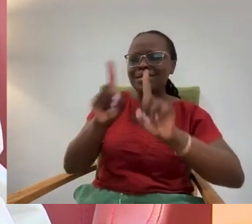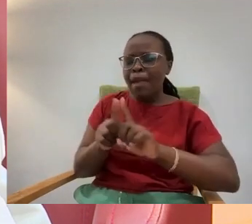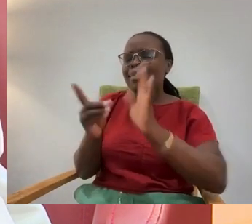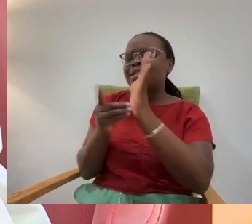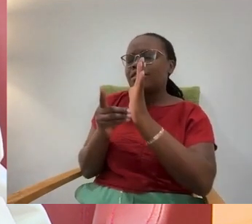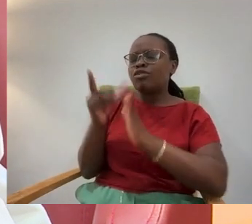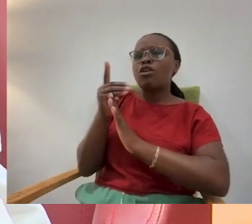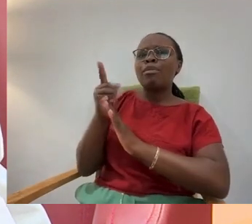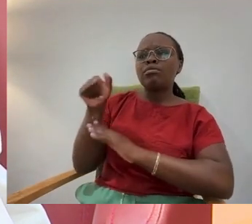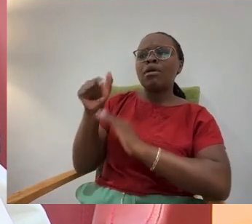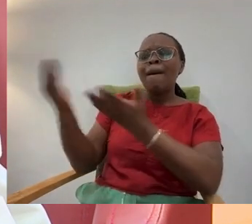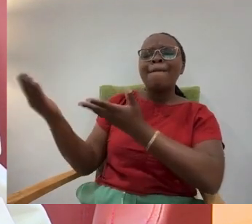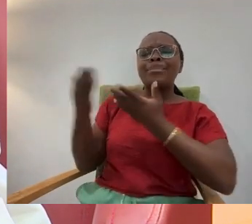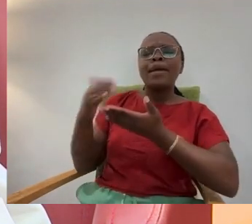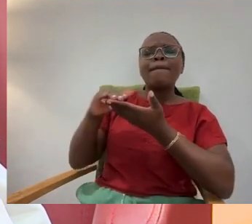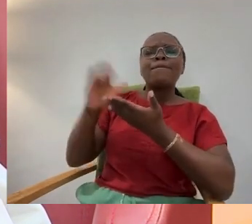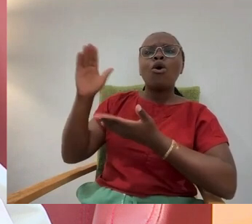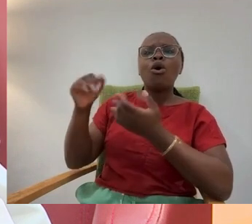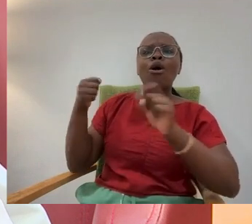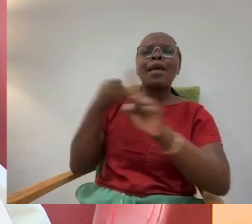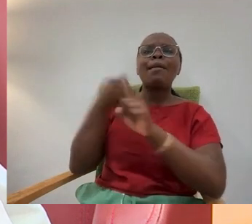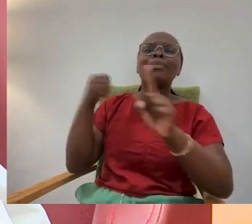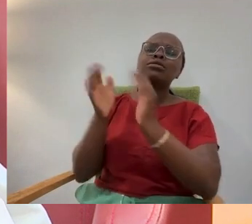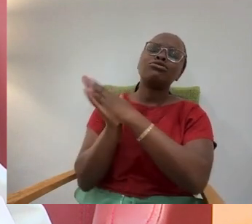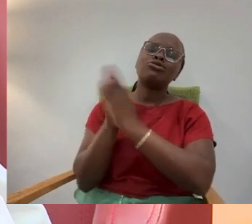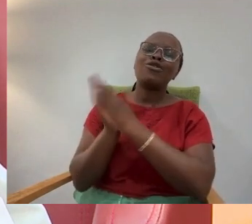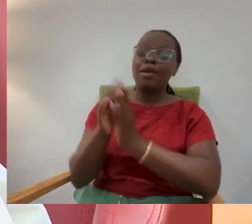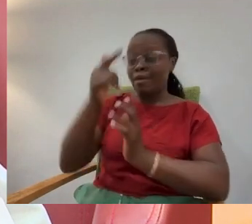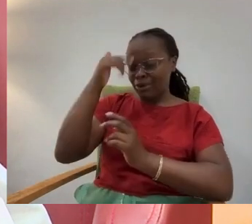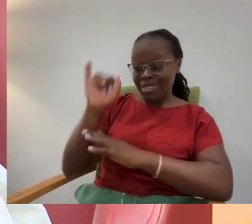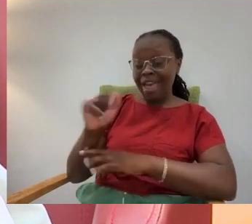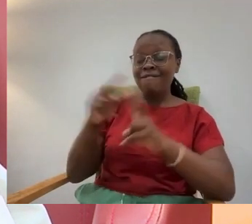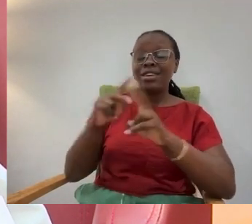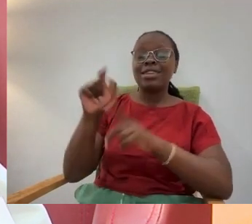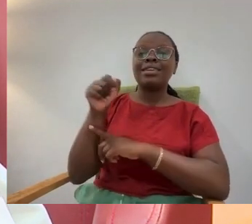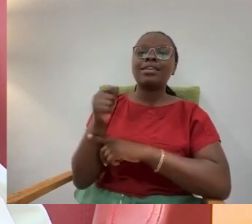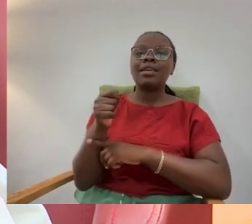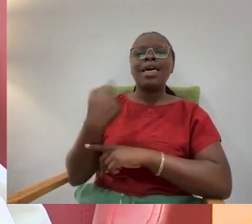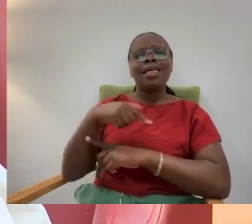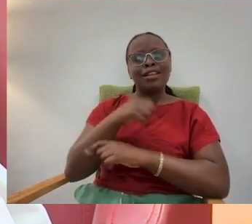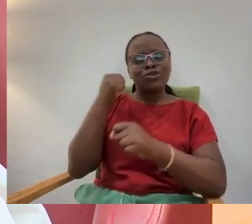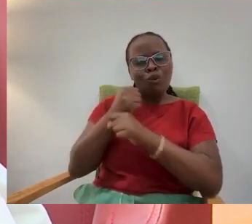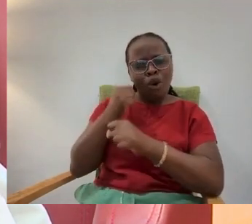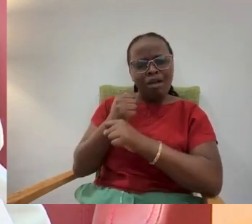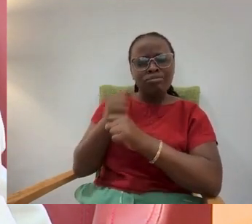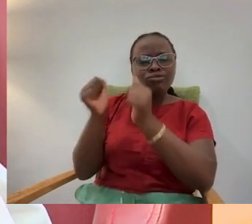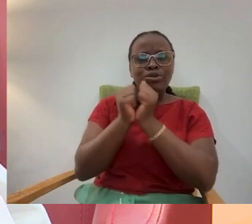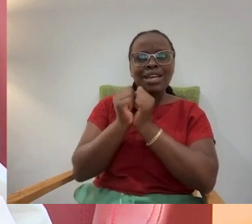bring more success and impact stories, because those are also very key. So let's walk the journey. Let's not shy away